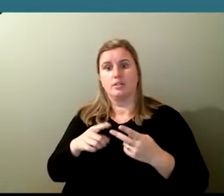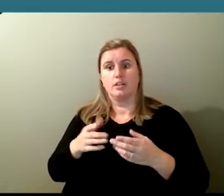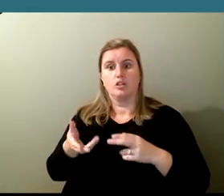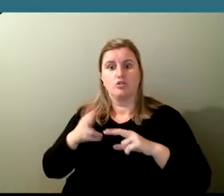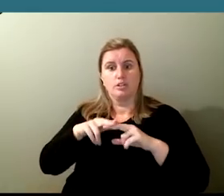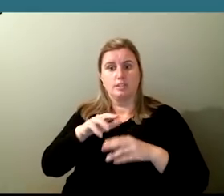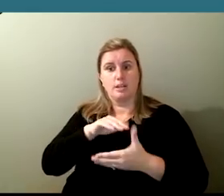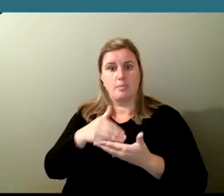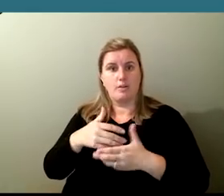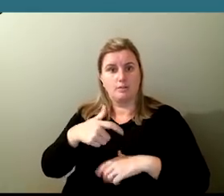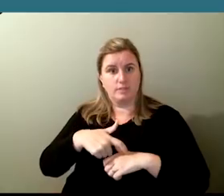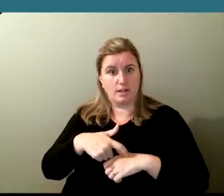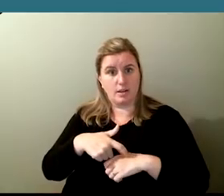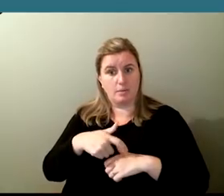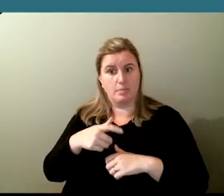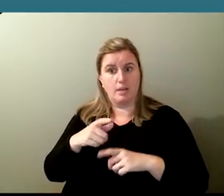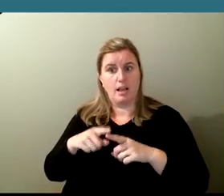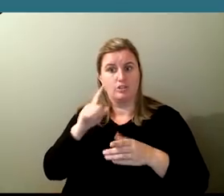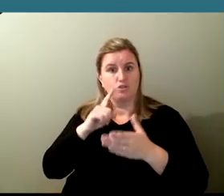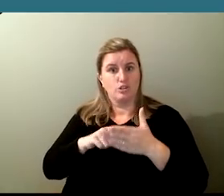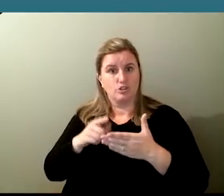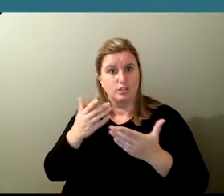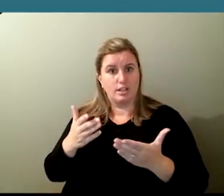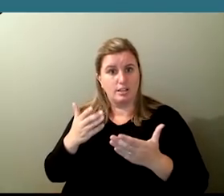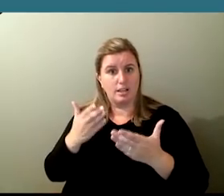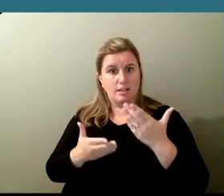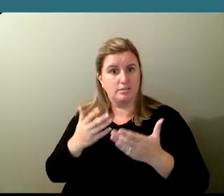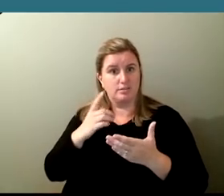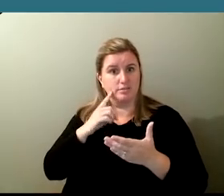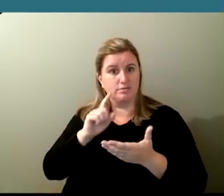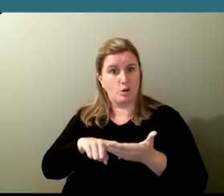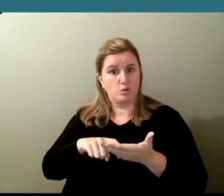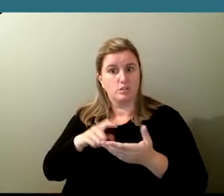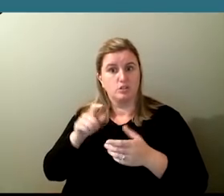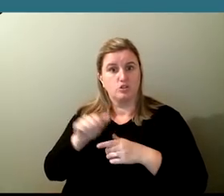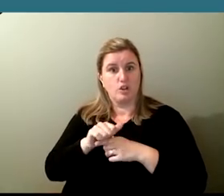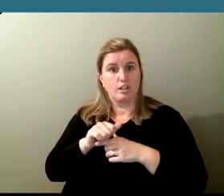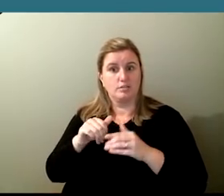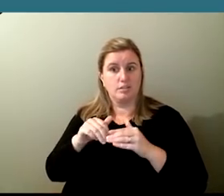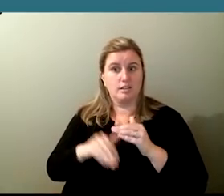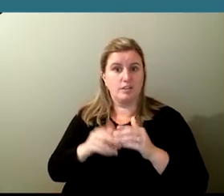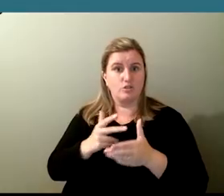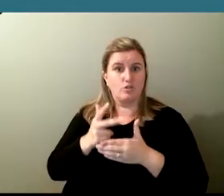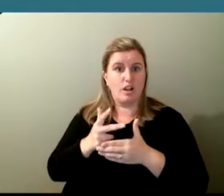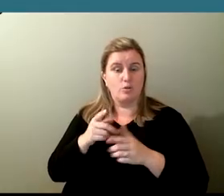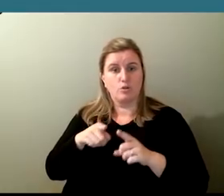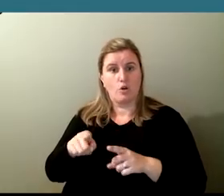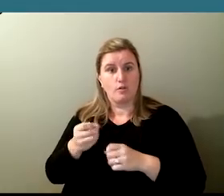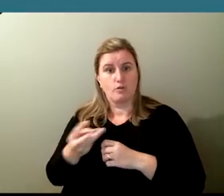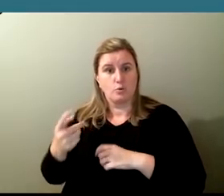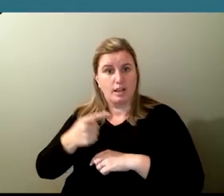we could see in the research that has evaluated these strategies. Training lasted 3 hours over the course of days,